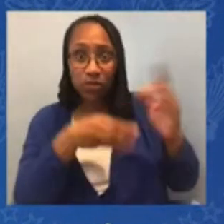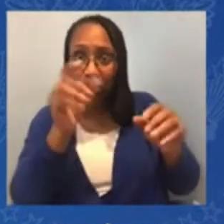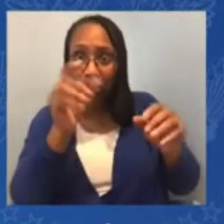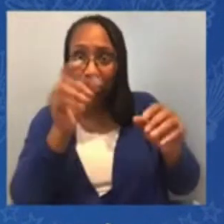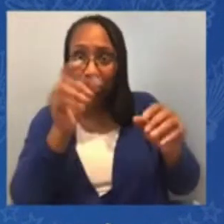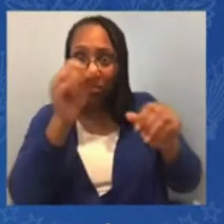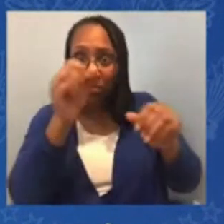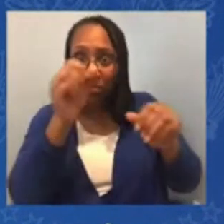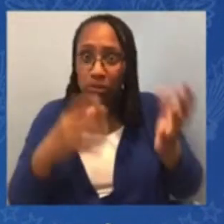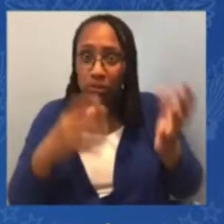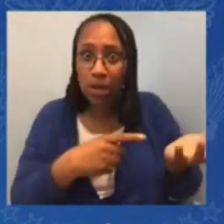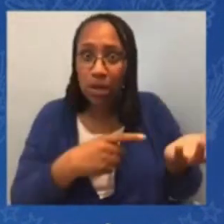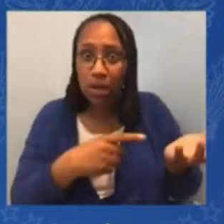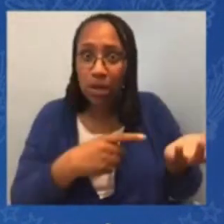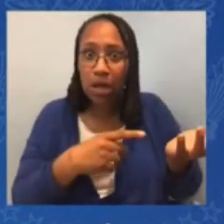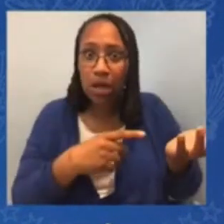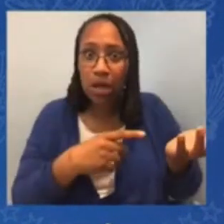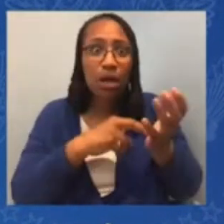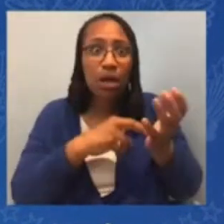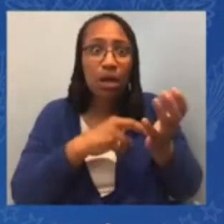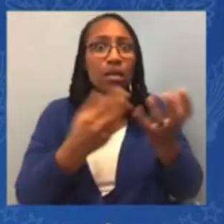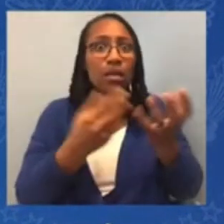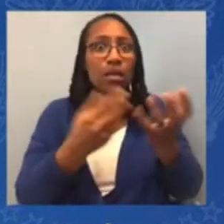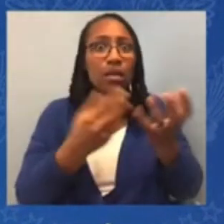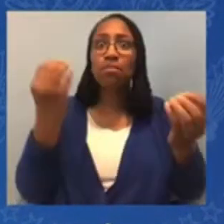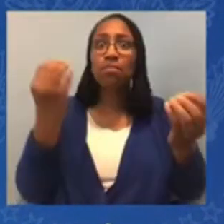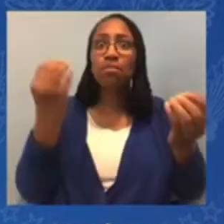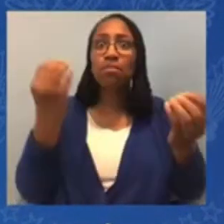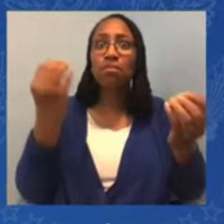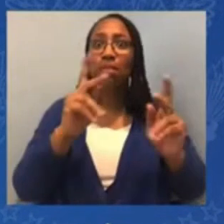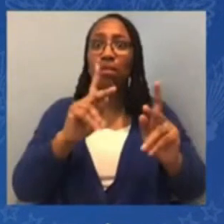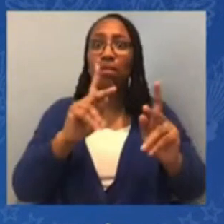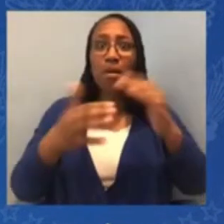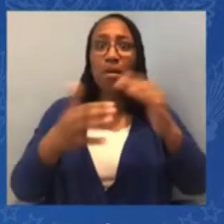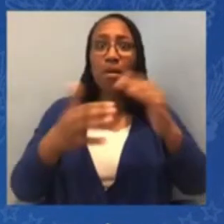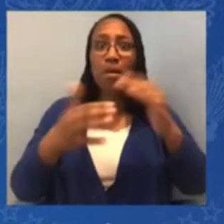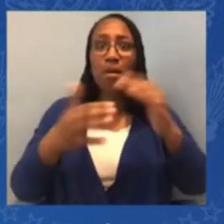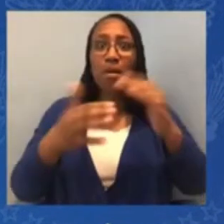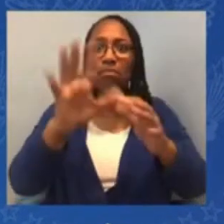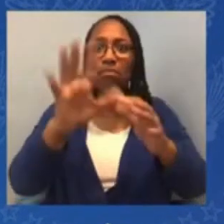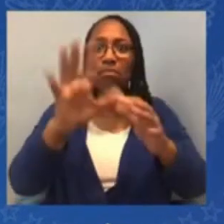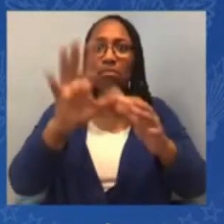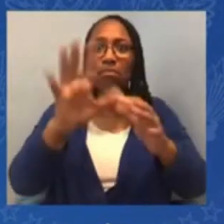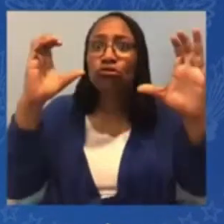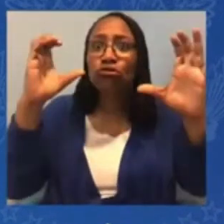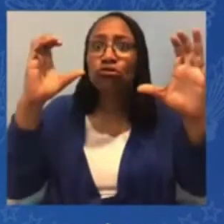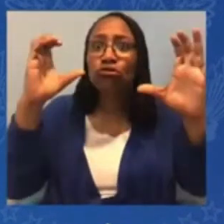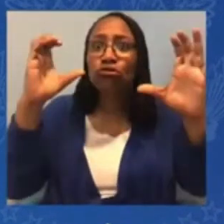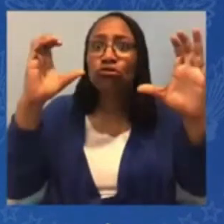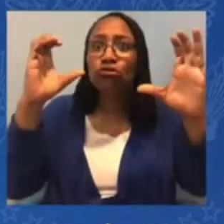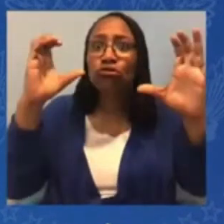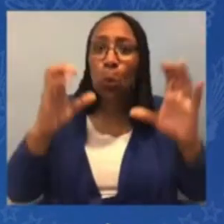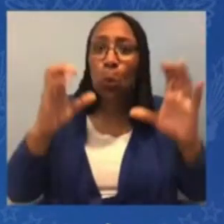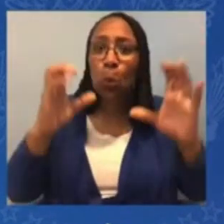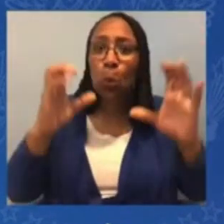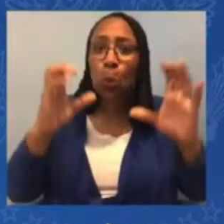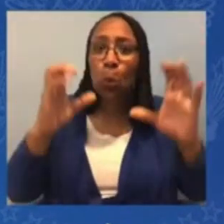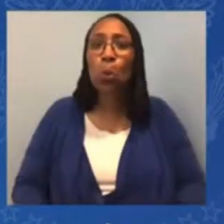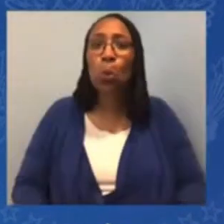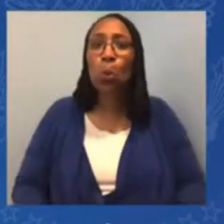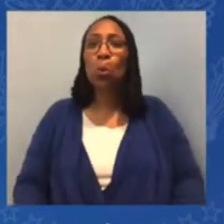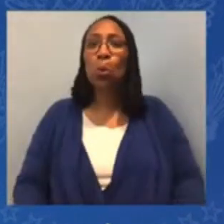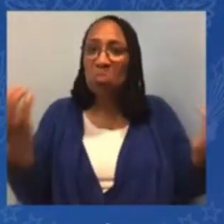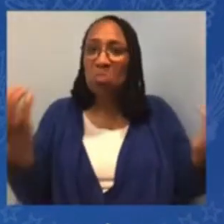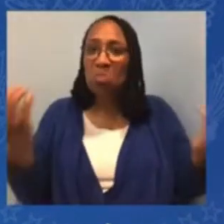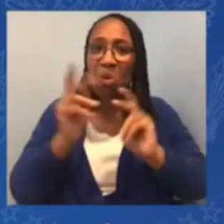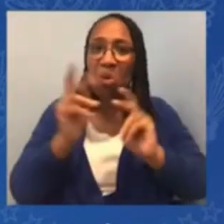earnest. Think about the number of people who would be dead today that are alive because we could sue